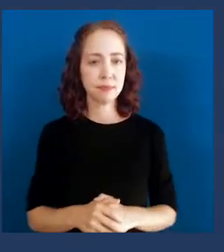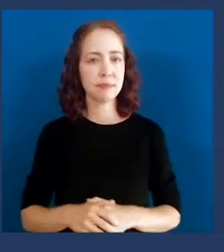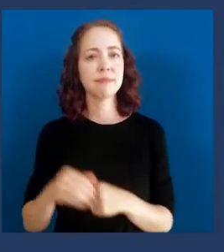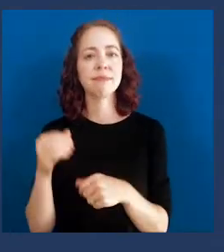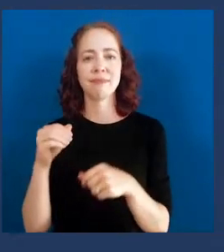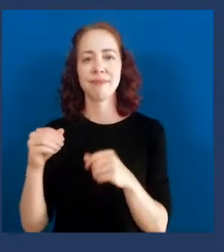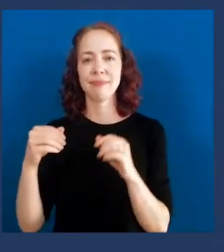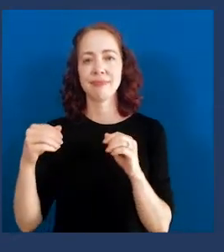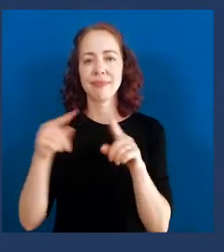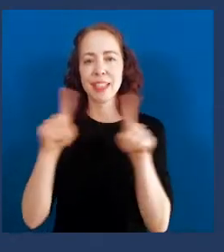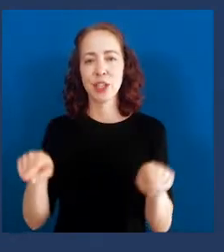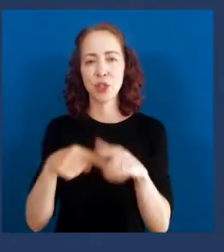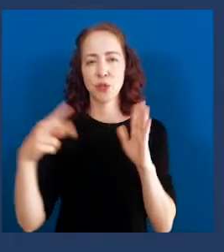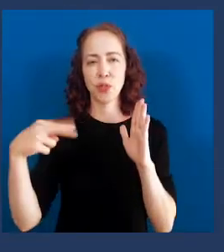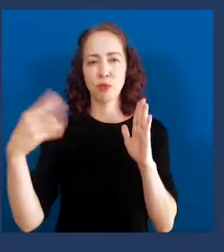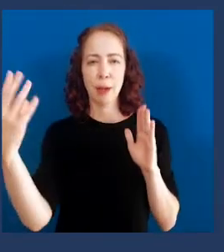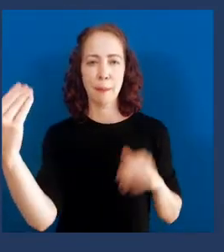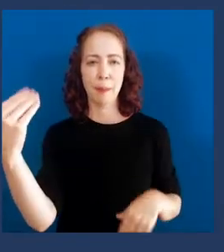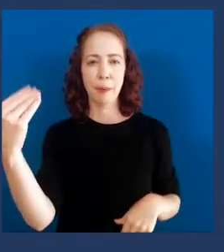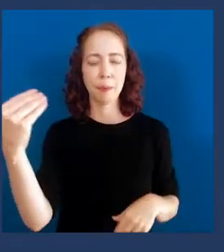Microsoft Accessibility.